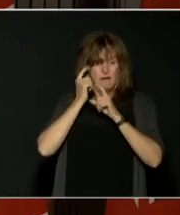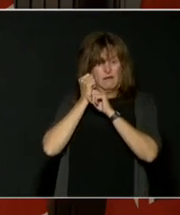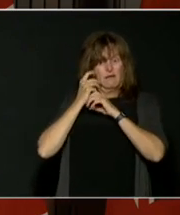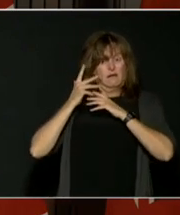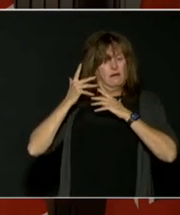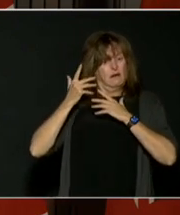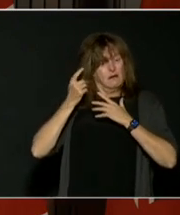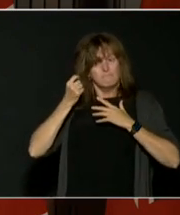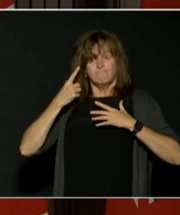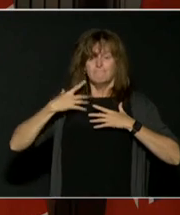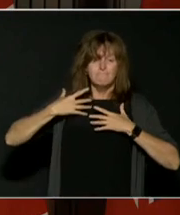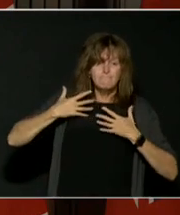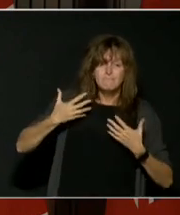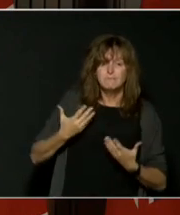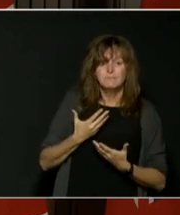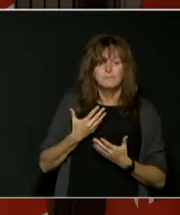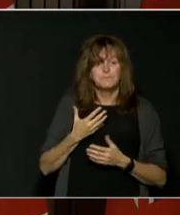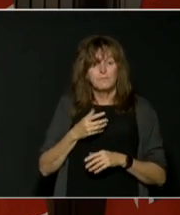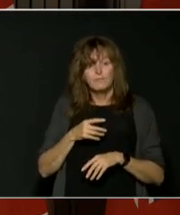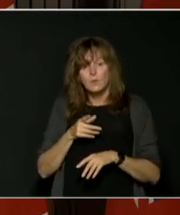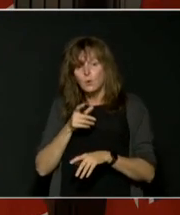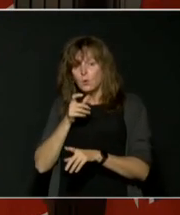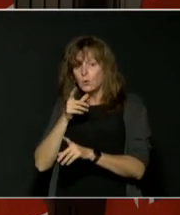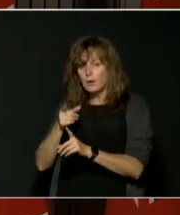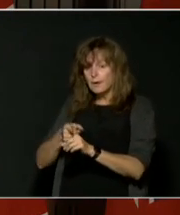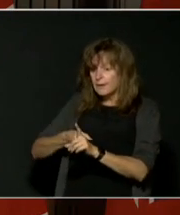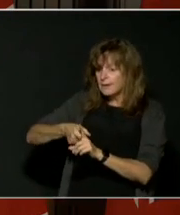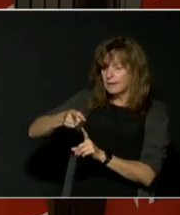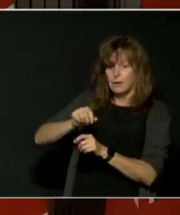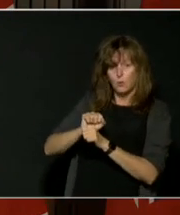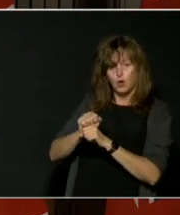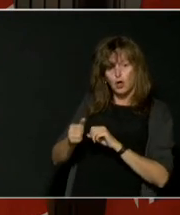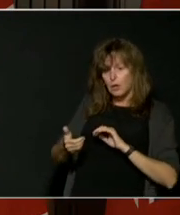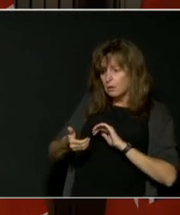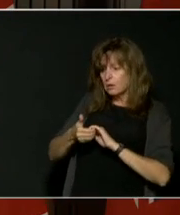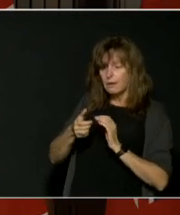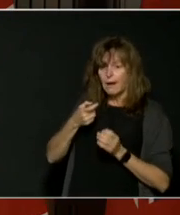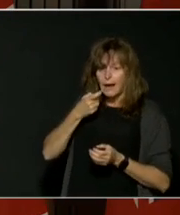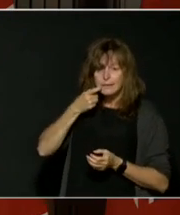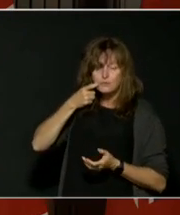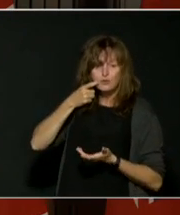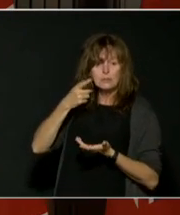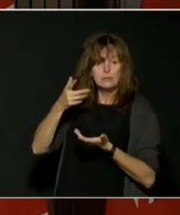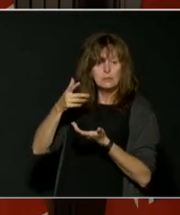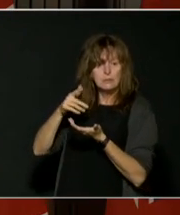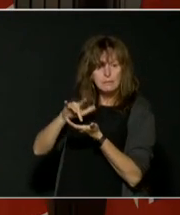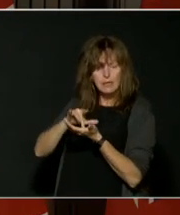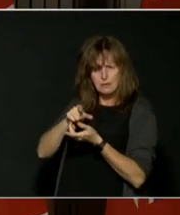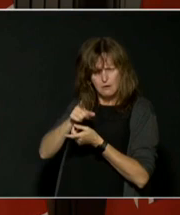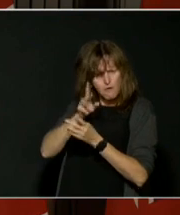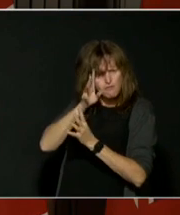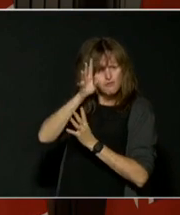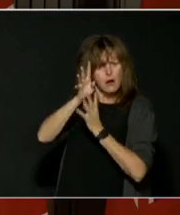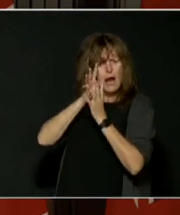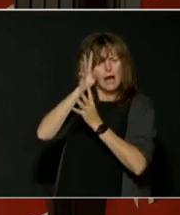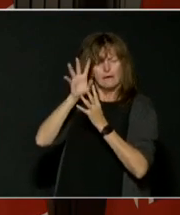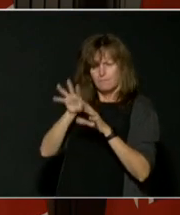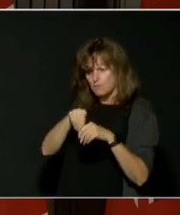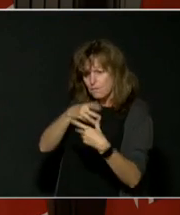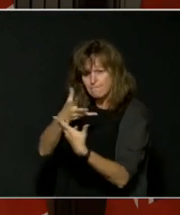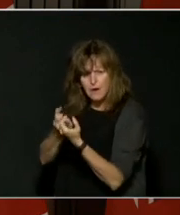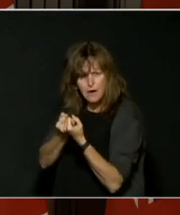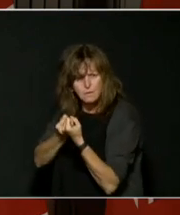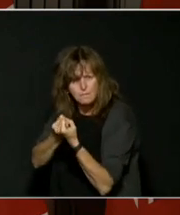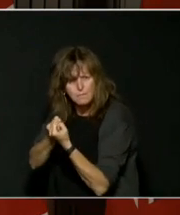are specializing in addiction and medicine, and also those who help to provide supports to people who